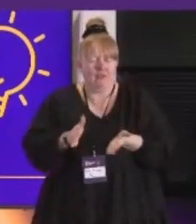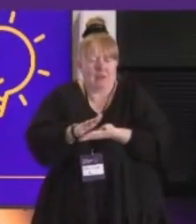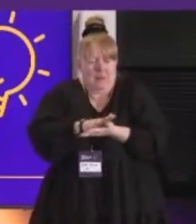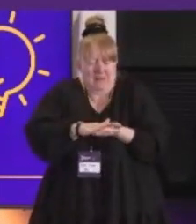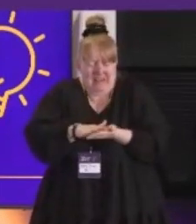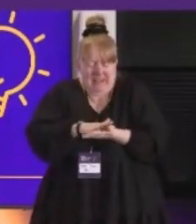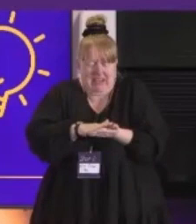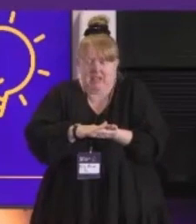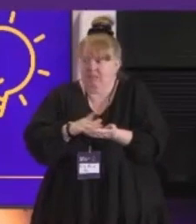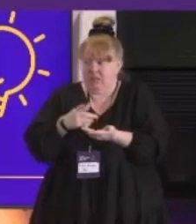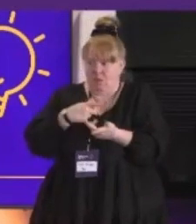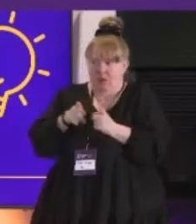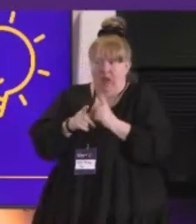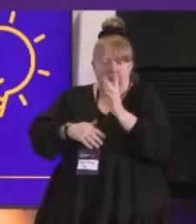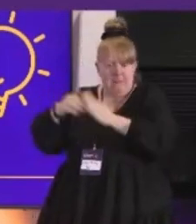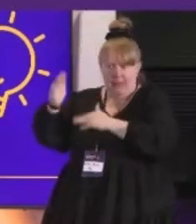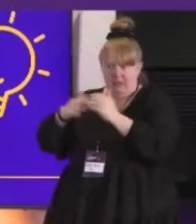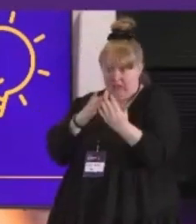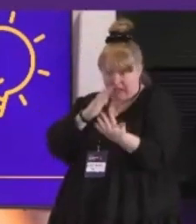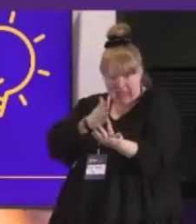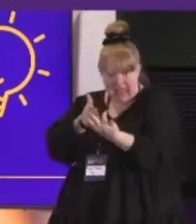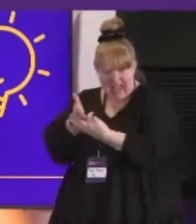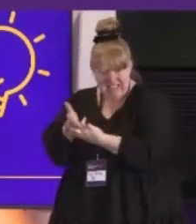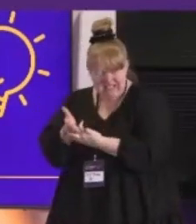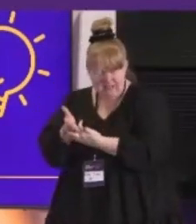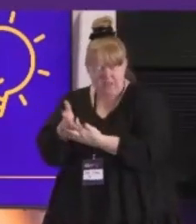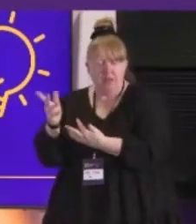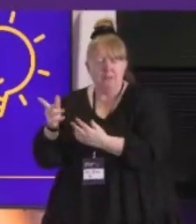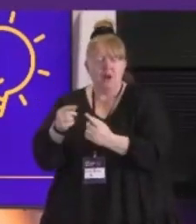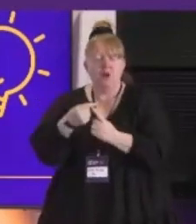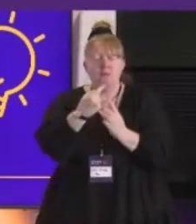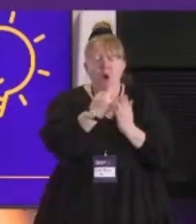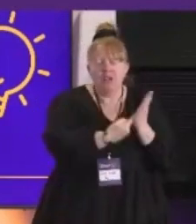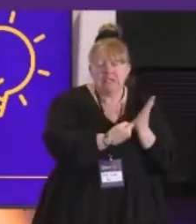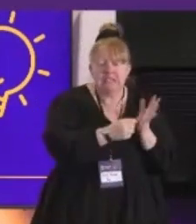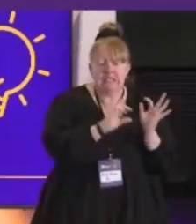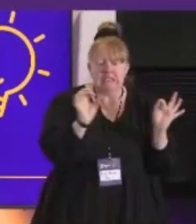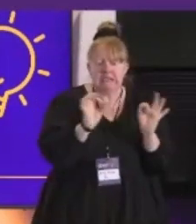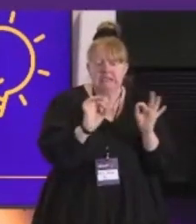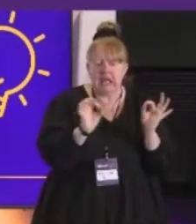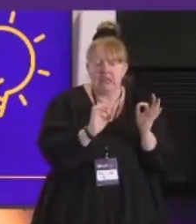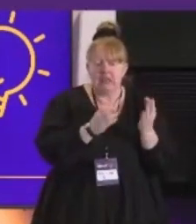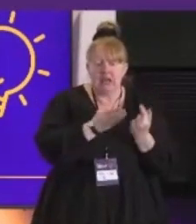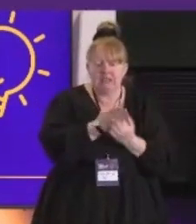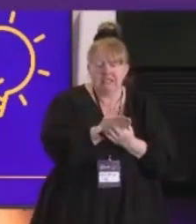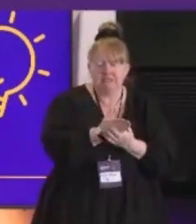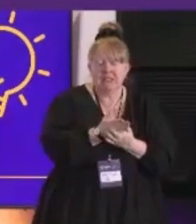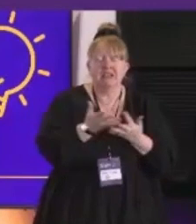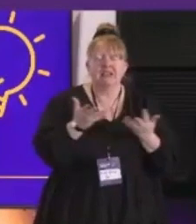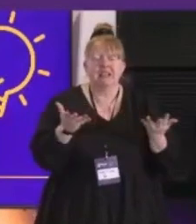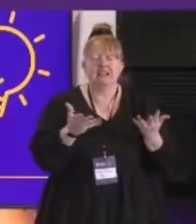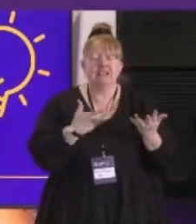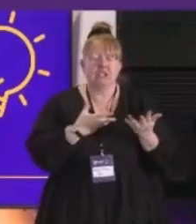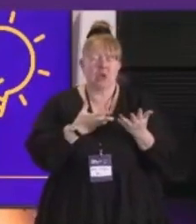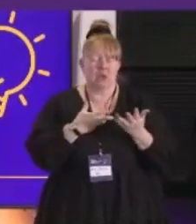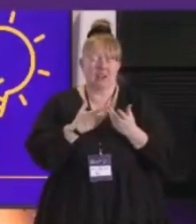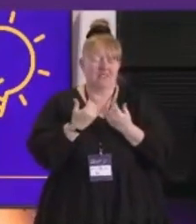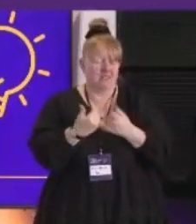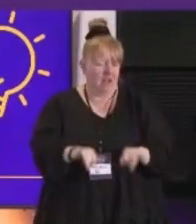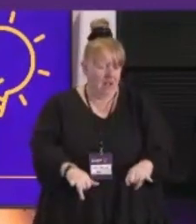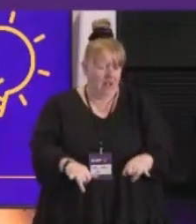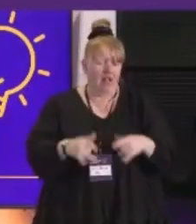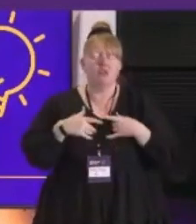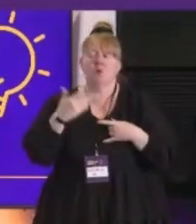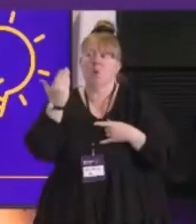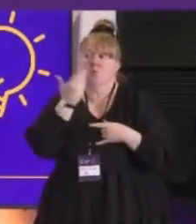is accessible, but if you don't have accessible policies, digital, etc., it's not. So that leads on to the schools